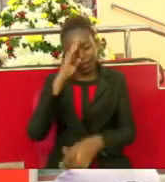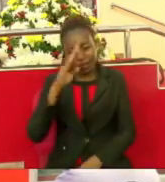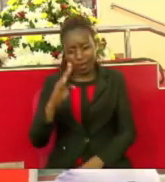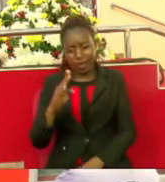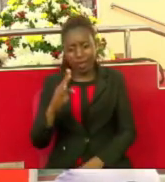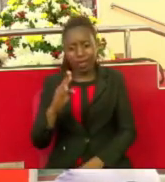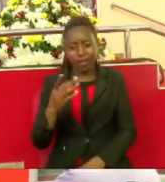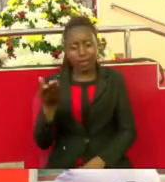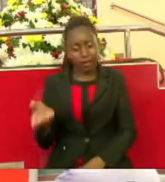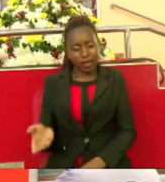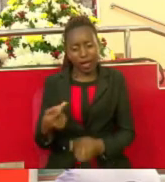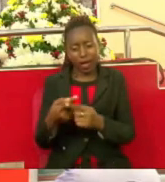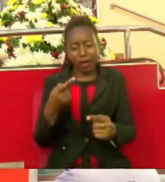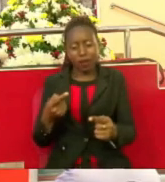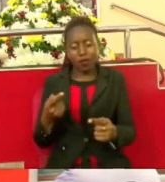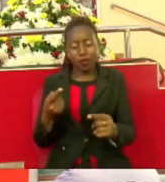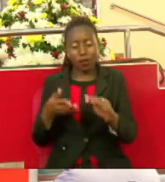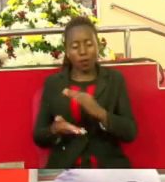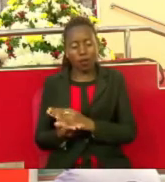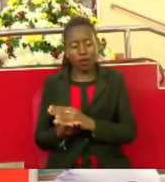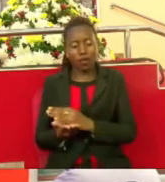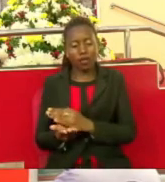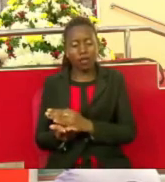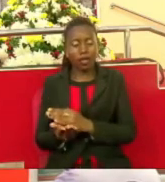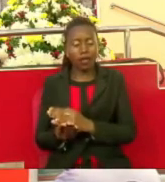until he's among those who close the doors.